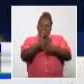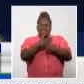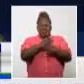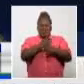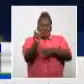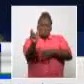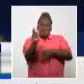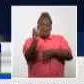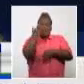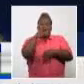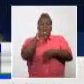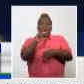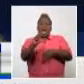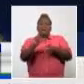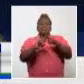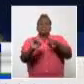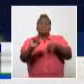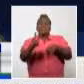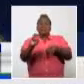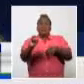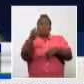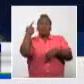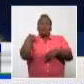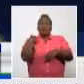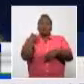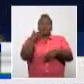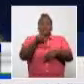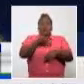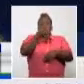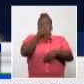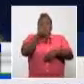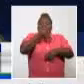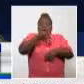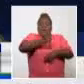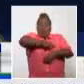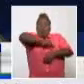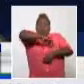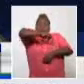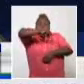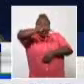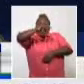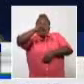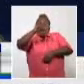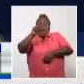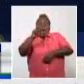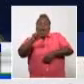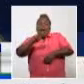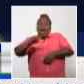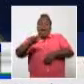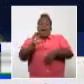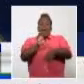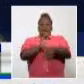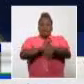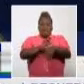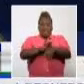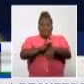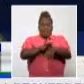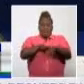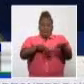case? I think yesterday when we talked about the behavior of the curves, we talked about this